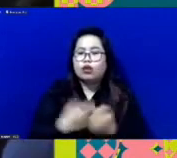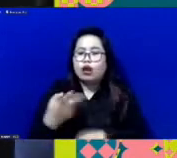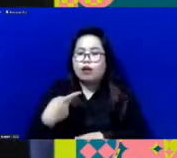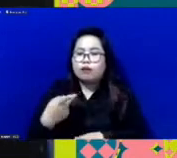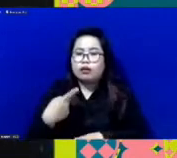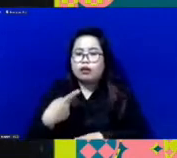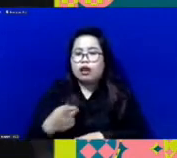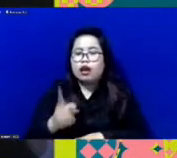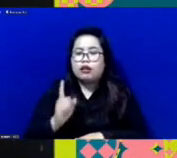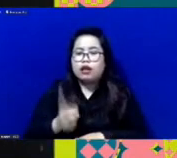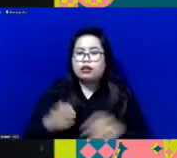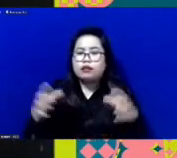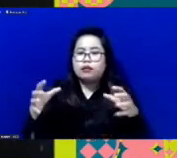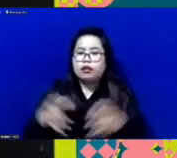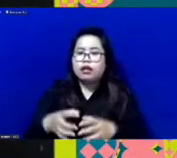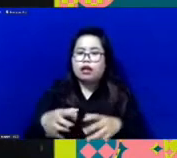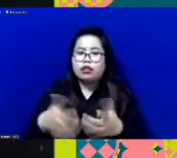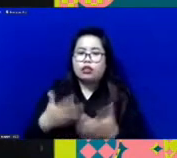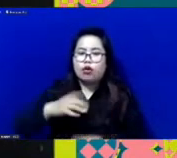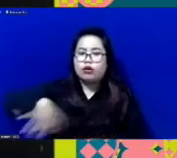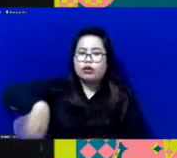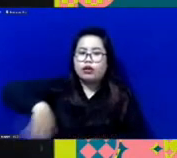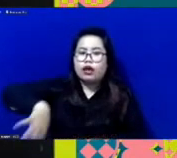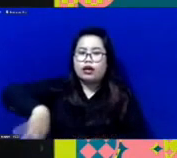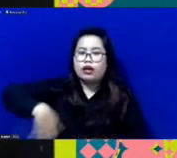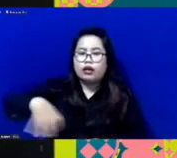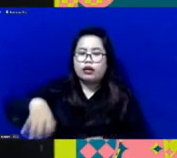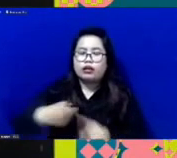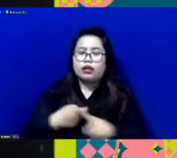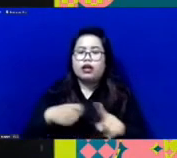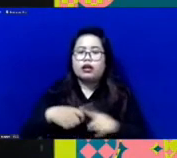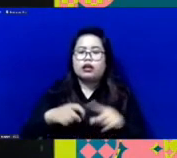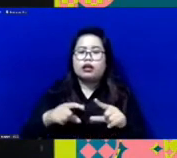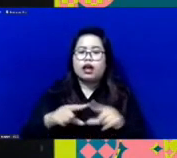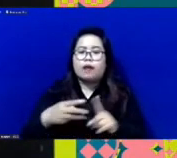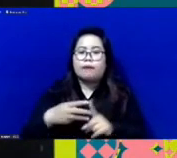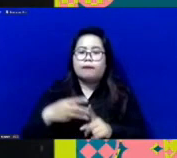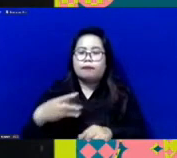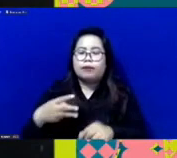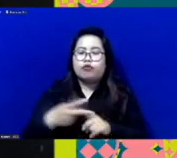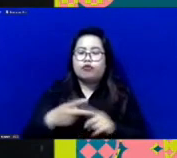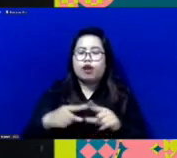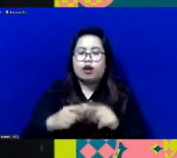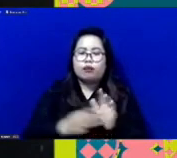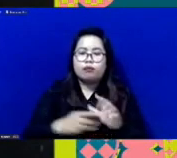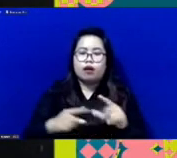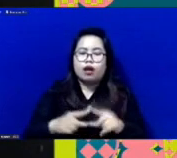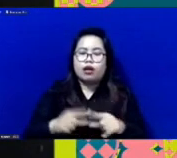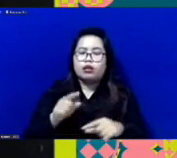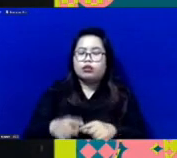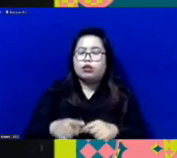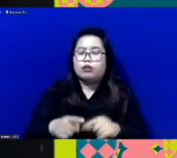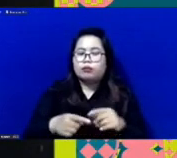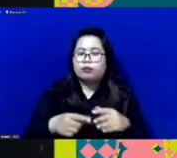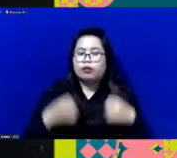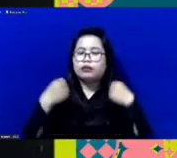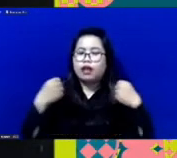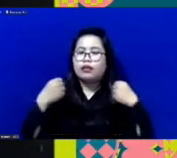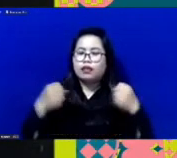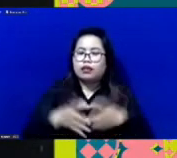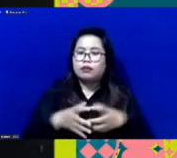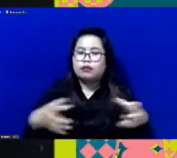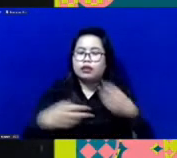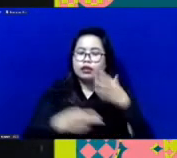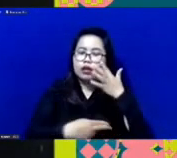from Kalbe Pharma, which is the largest healthcare provider in Indonesia, who showcase some of their products today on